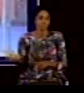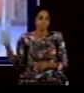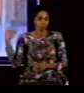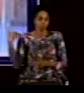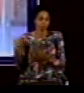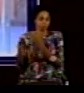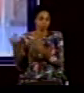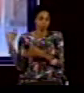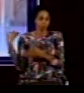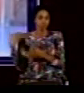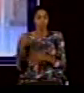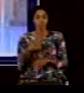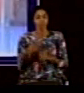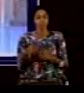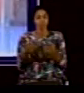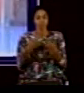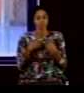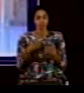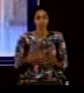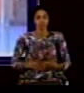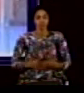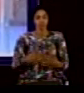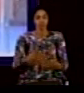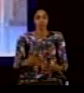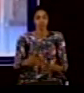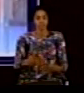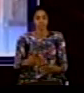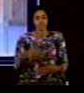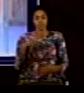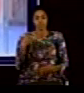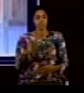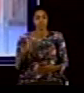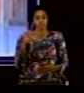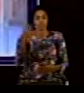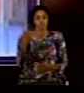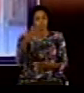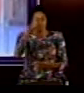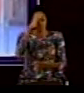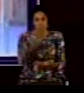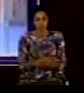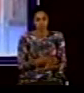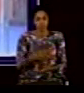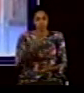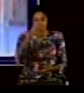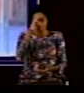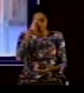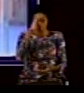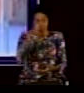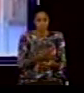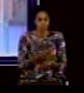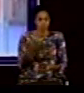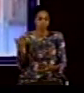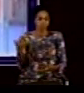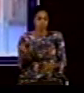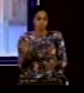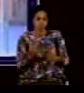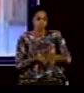When I was having the pregnancy of my third son, my son was sitting at